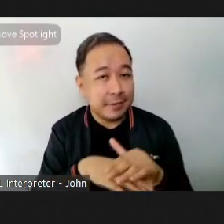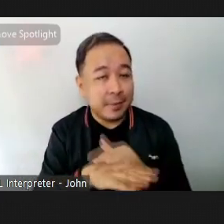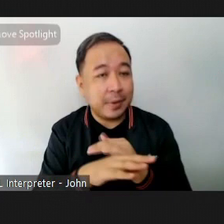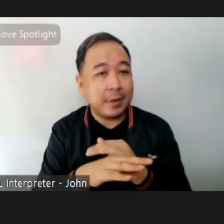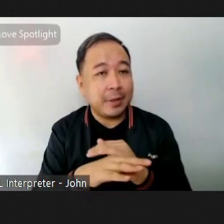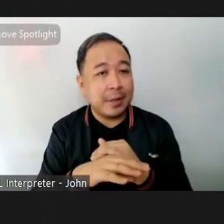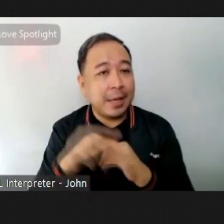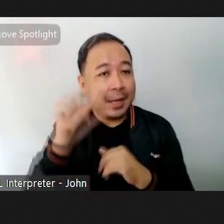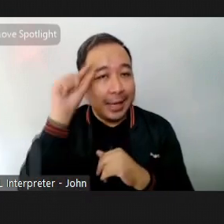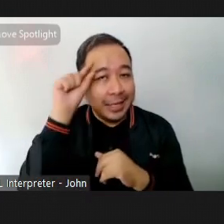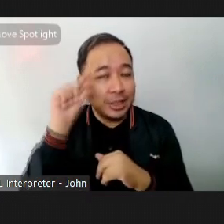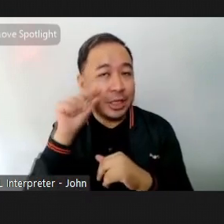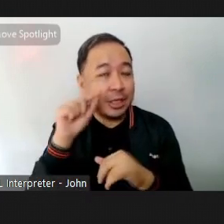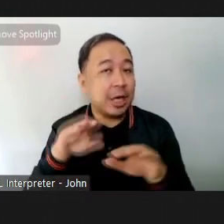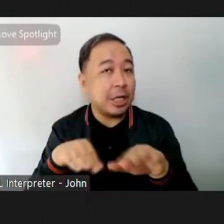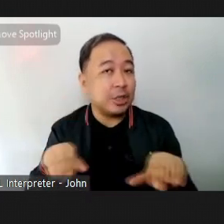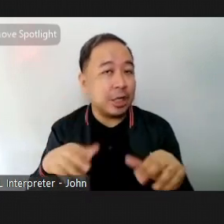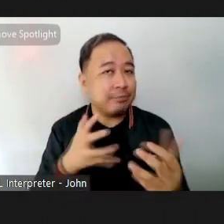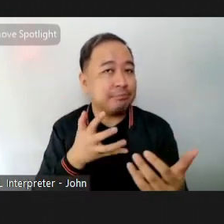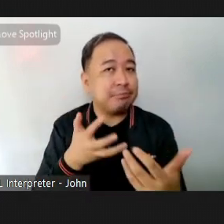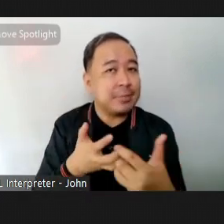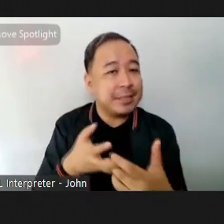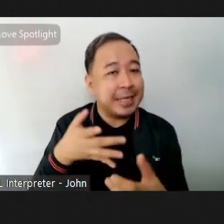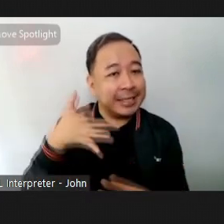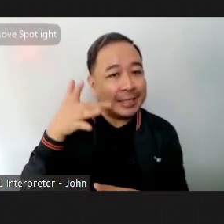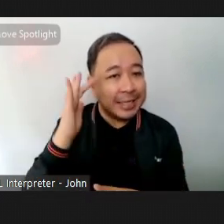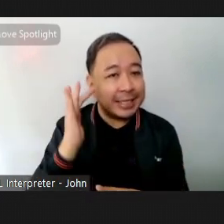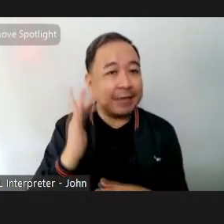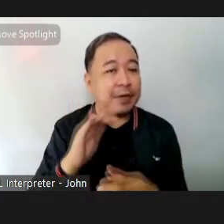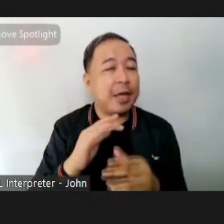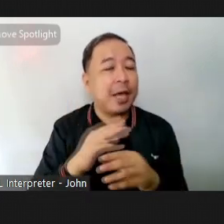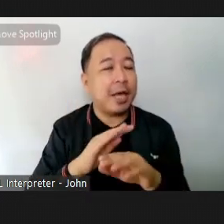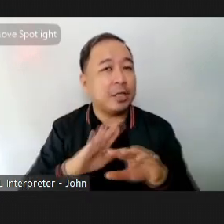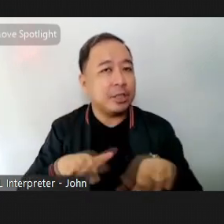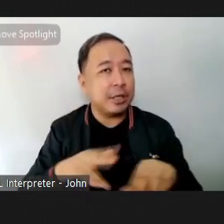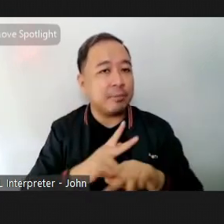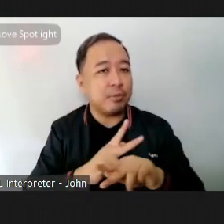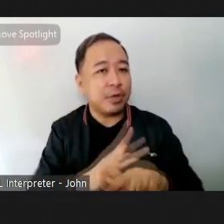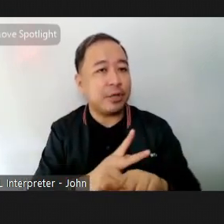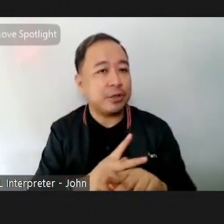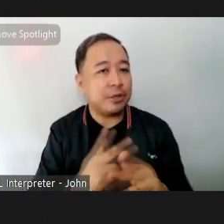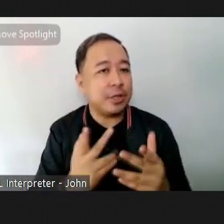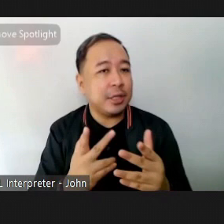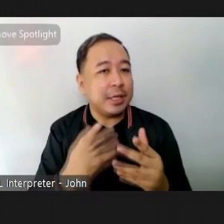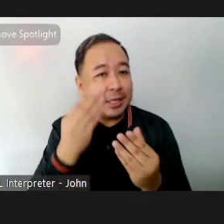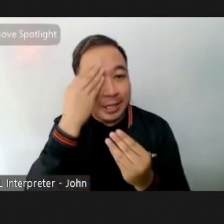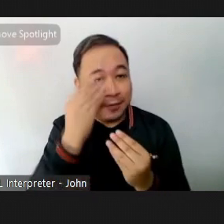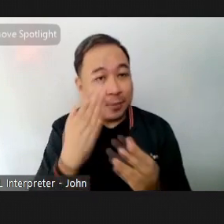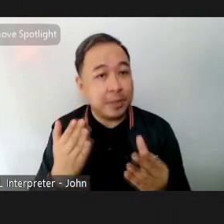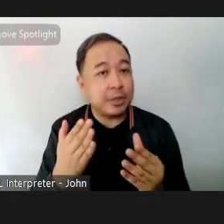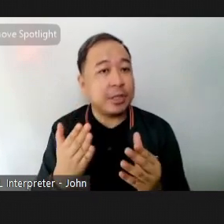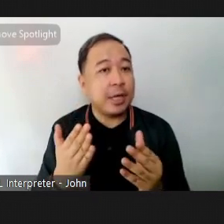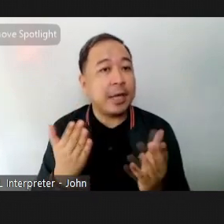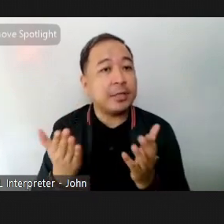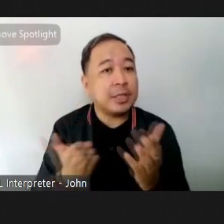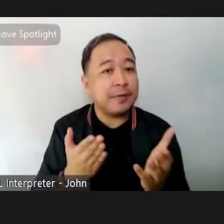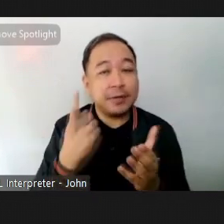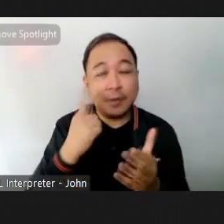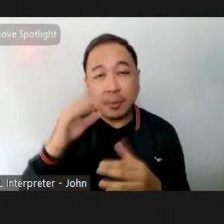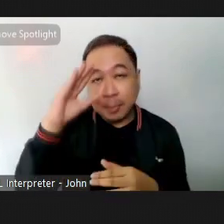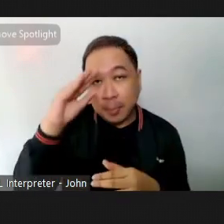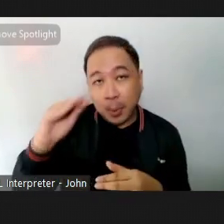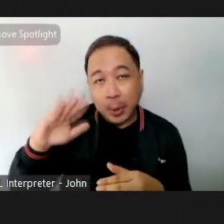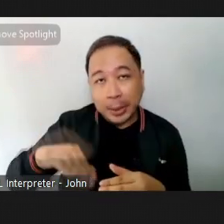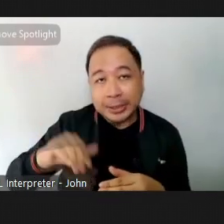gender and child-sensitive child protection information and services for boys and girls and their families particularly related to OSEC